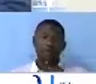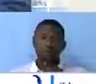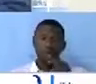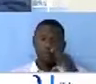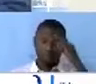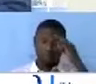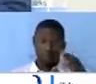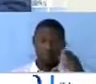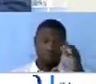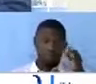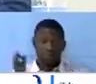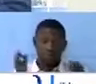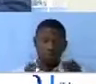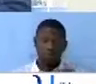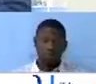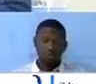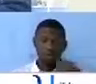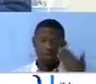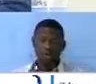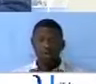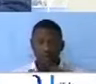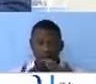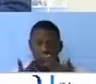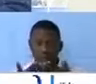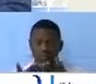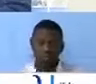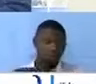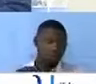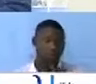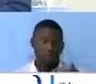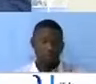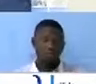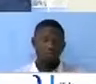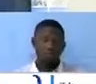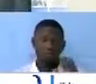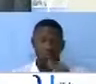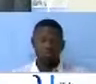about that these people were being tortured or were tortured.